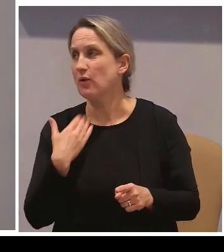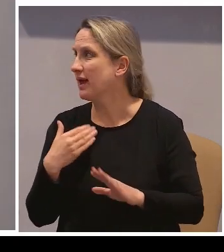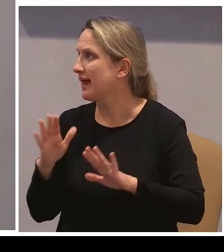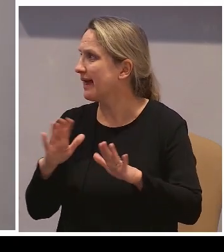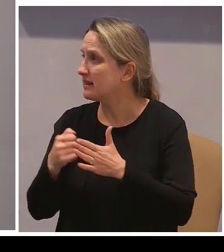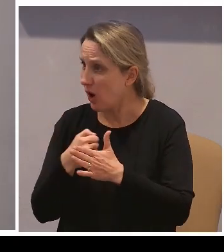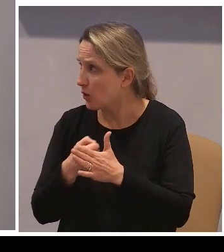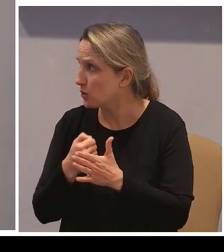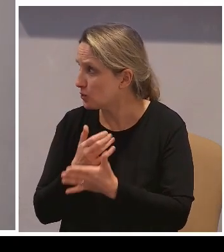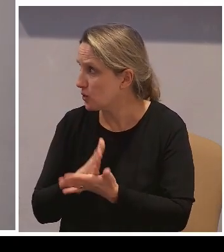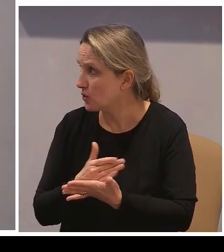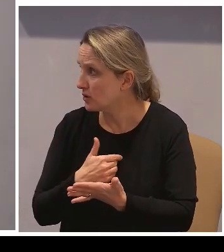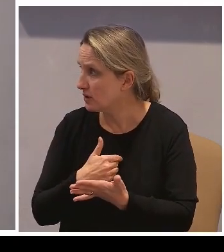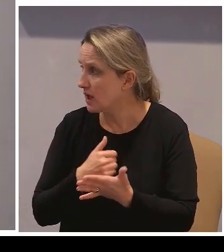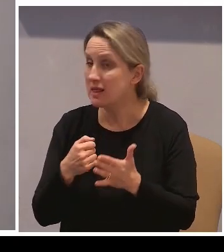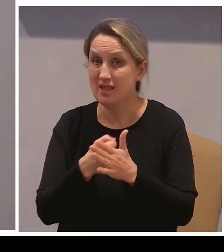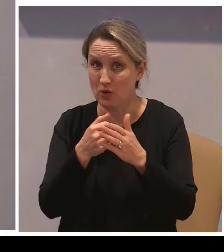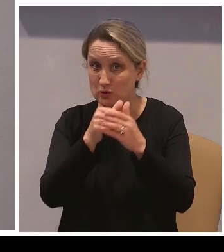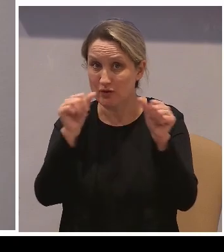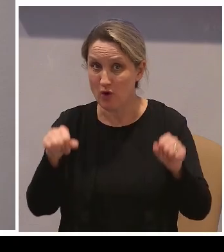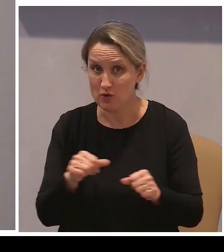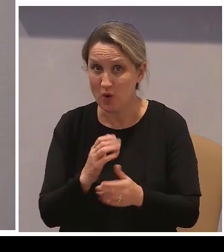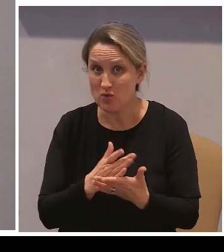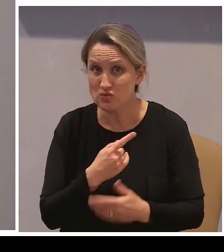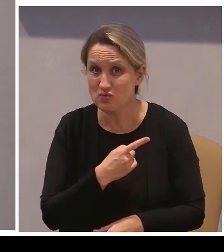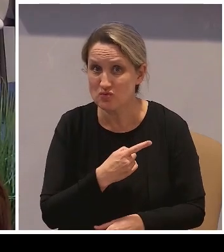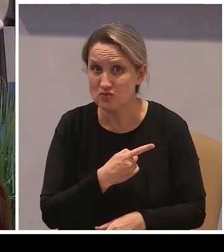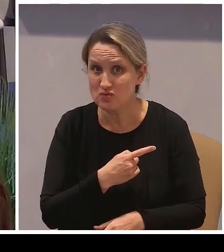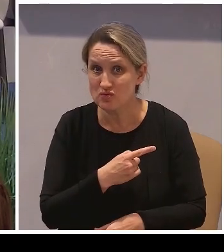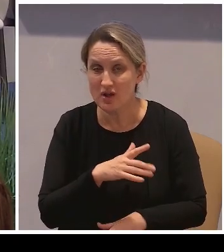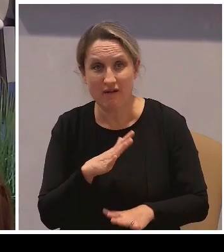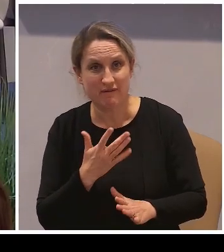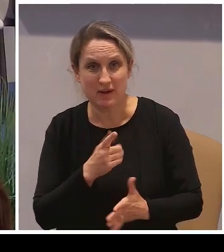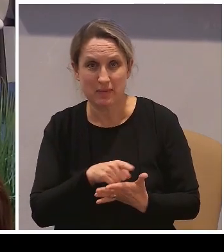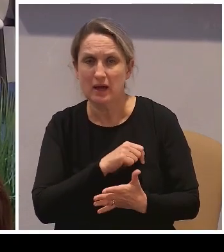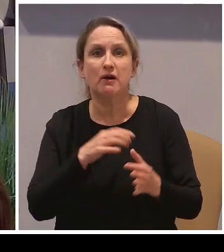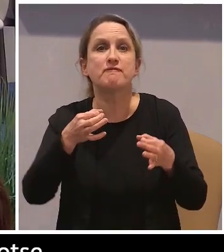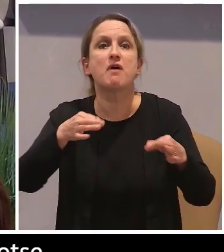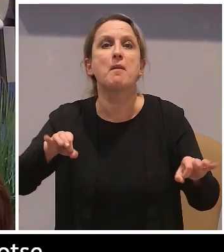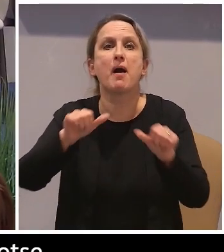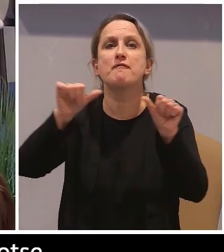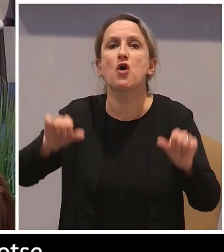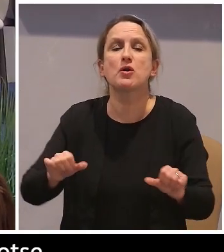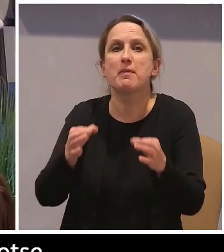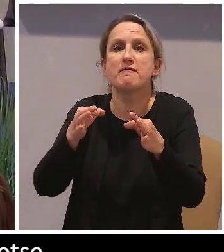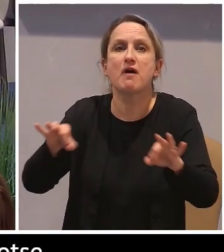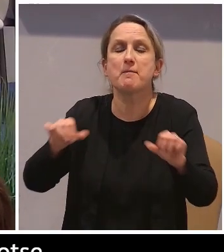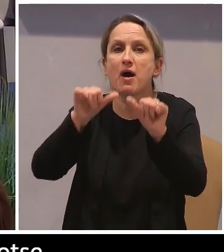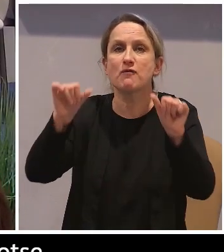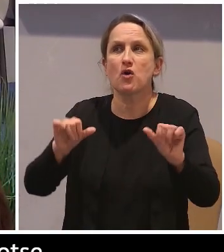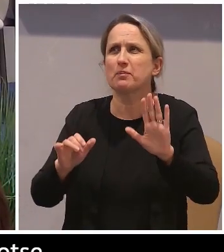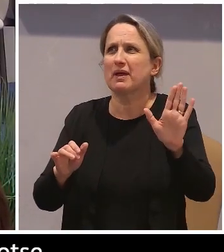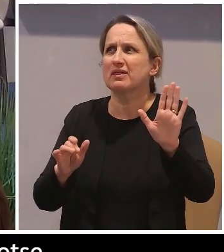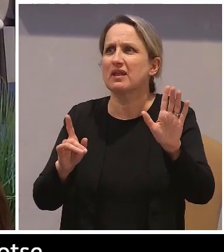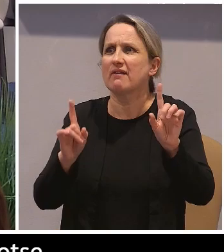access. Aga Are those põhimõtteliselt forms available on the website, on the ei, see on vaba vorm. See on Health selles Fund mõttes mitte vaba vorm, vaid see on